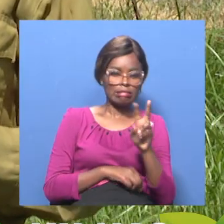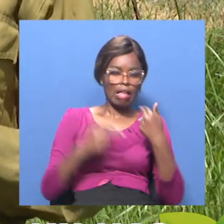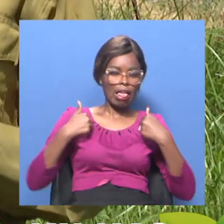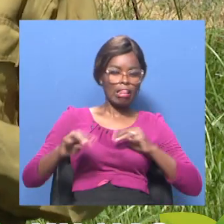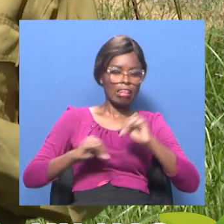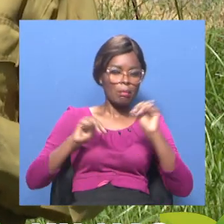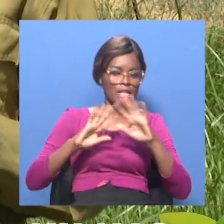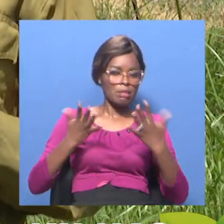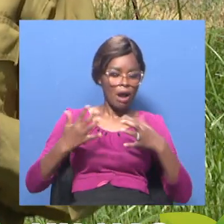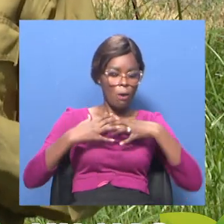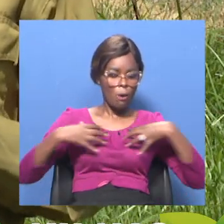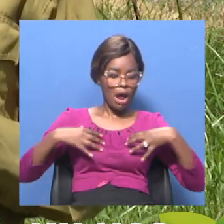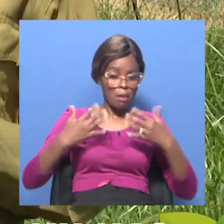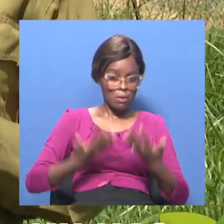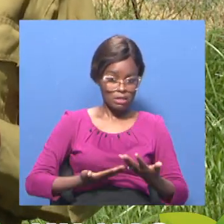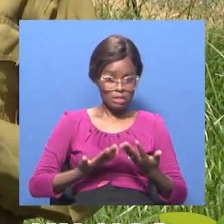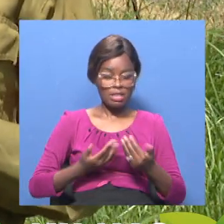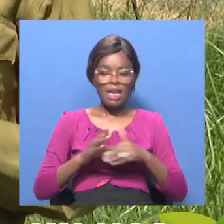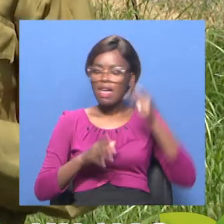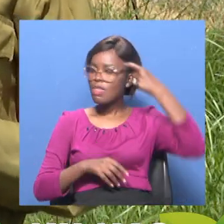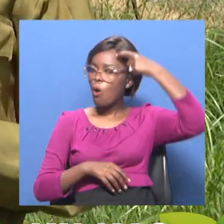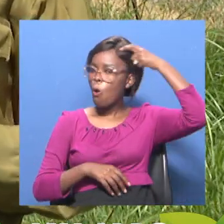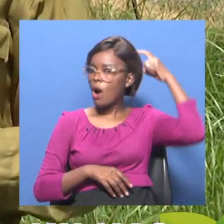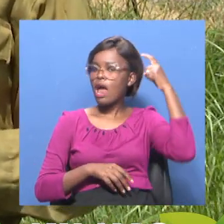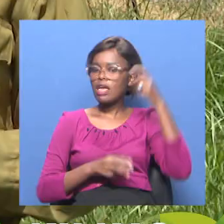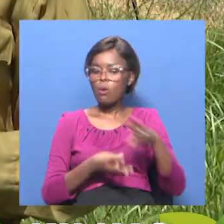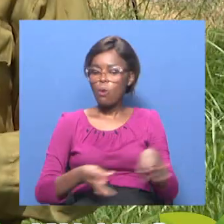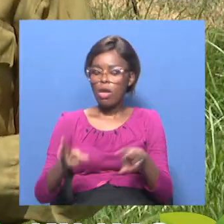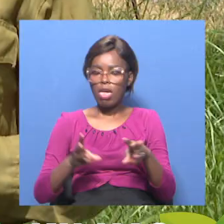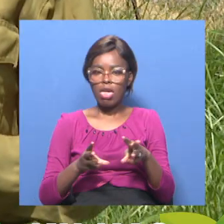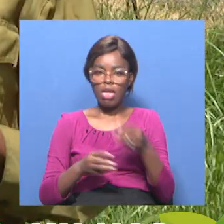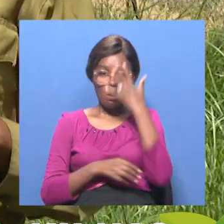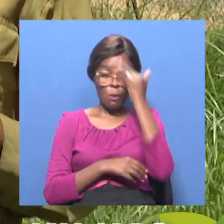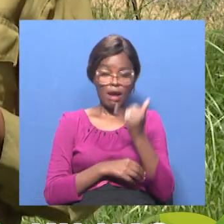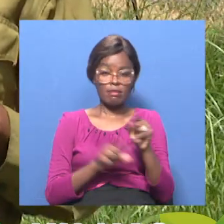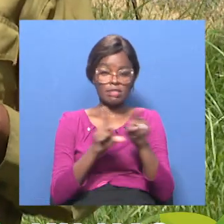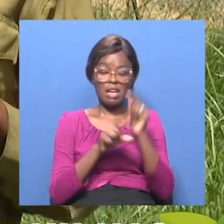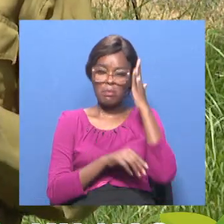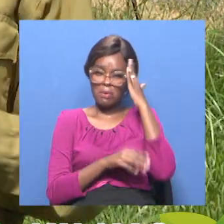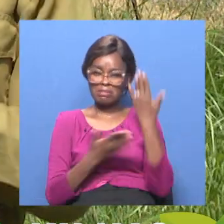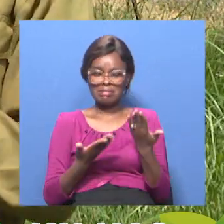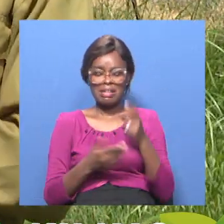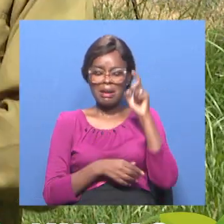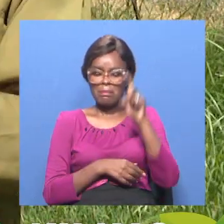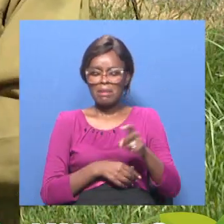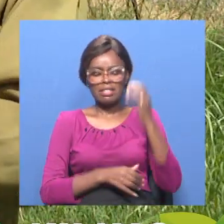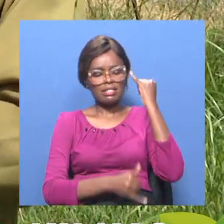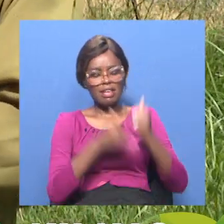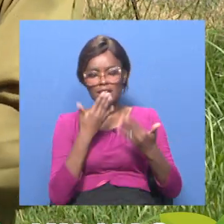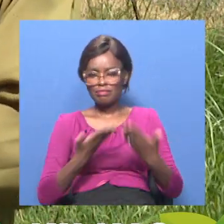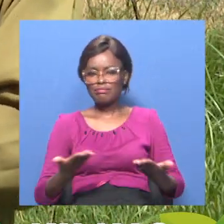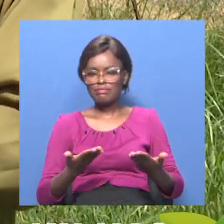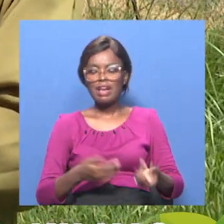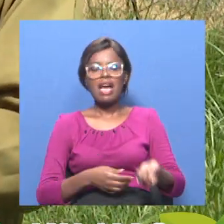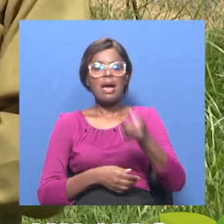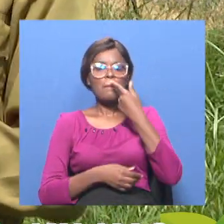the animals, mostly in a natural way, because I also know that we need to get away from the antibiotic